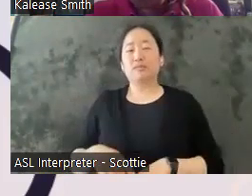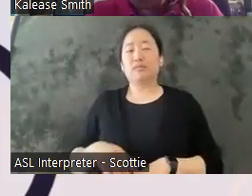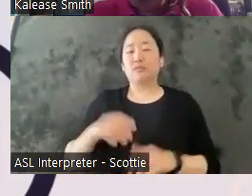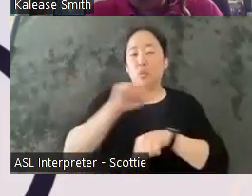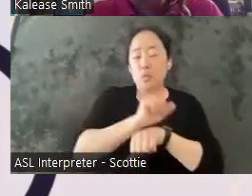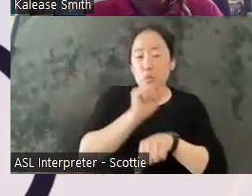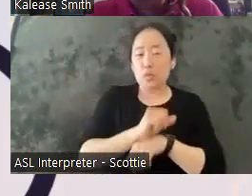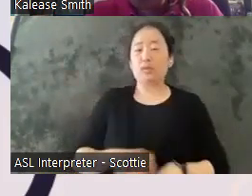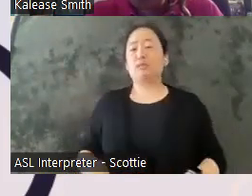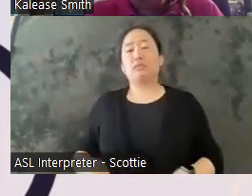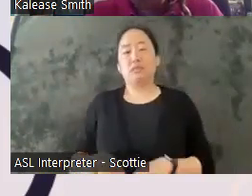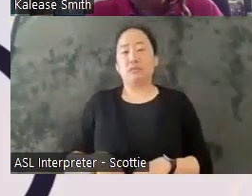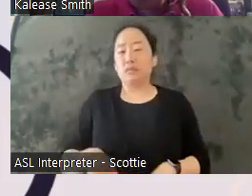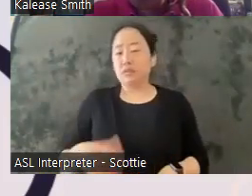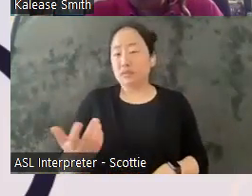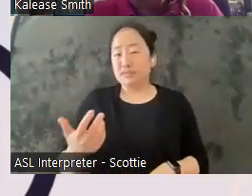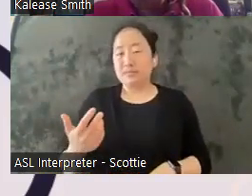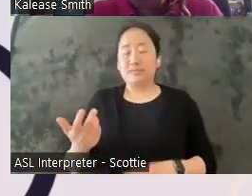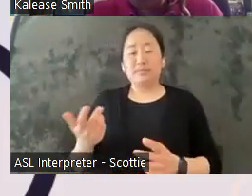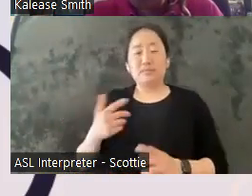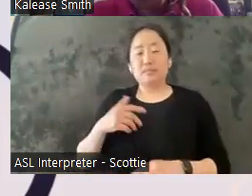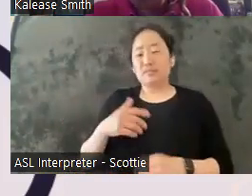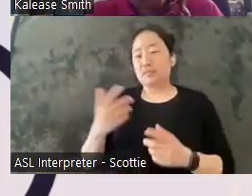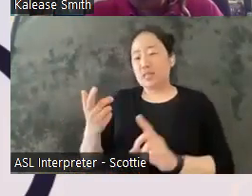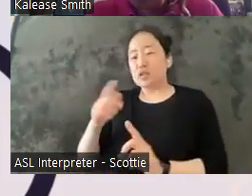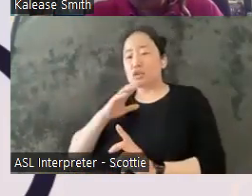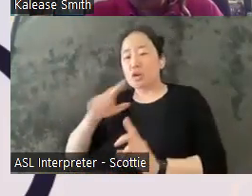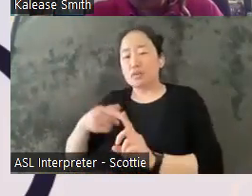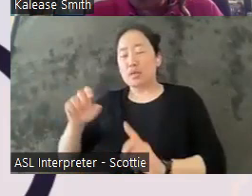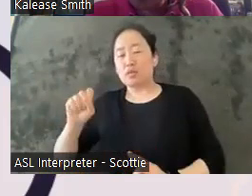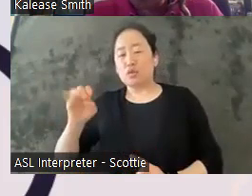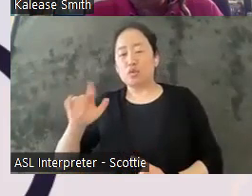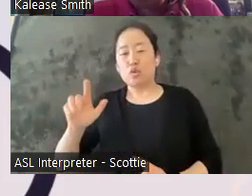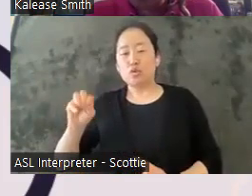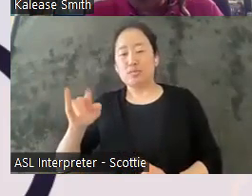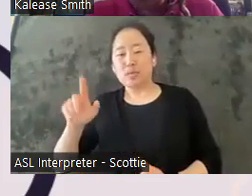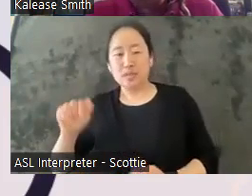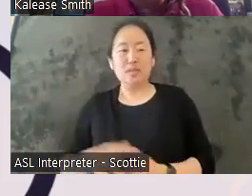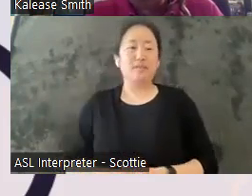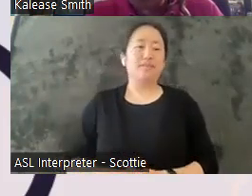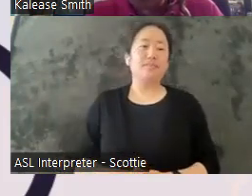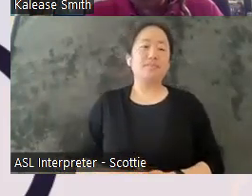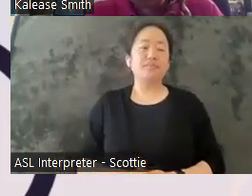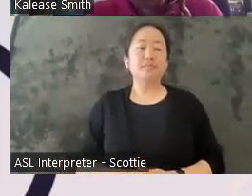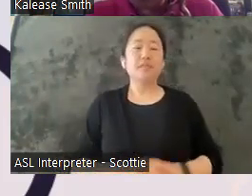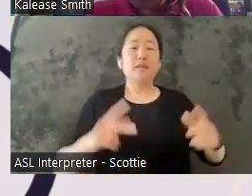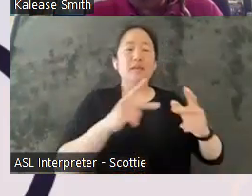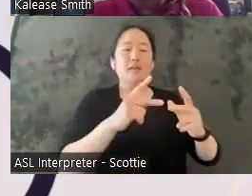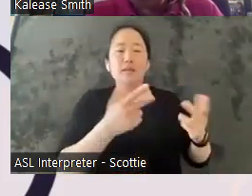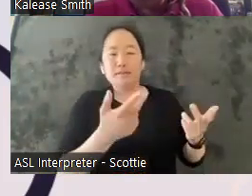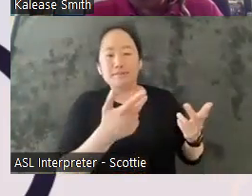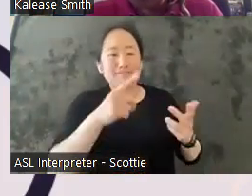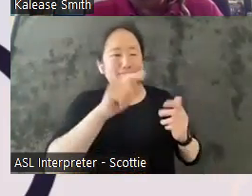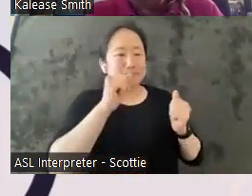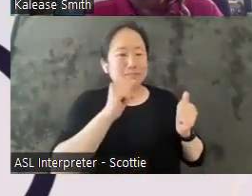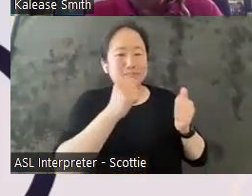work. Most institutions or systems with people with disabilities or mental illnesses. These are all examples where